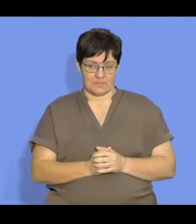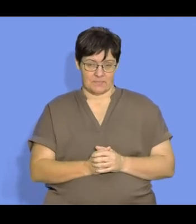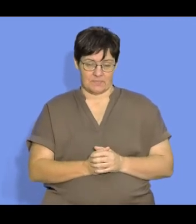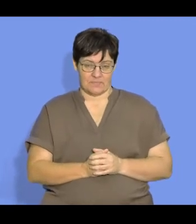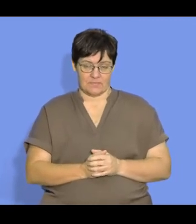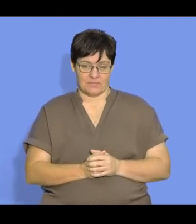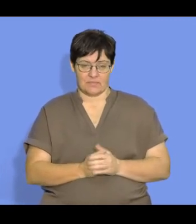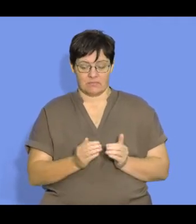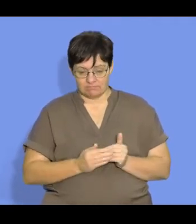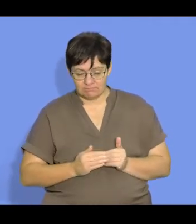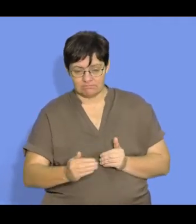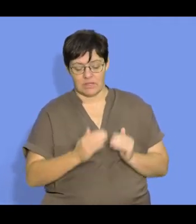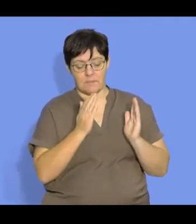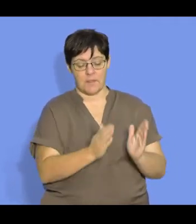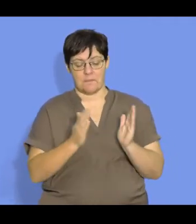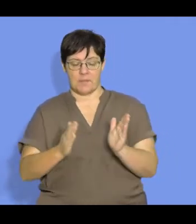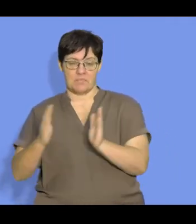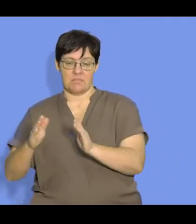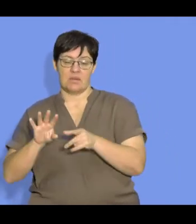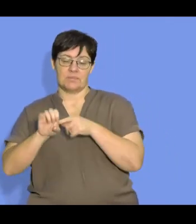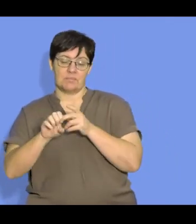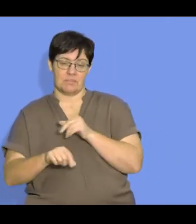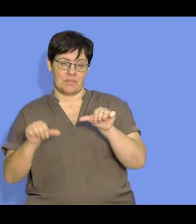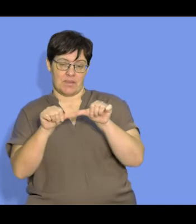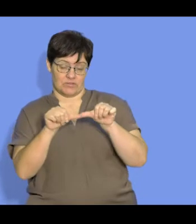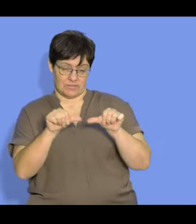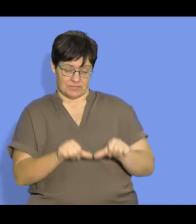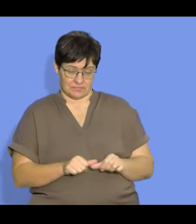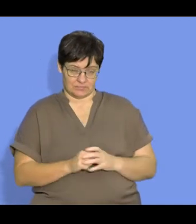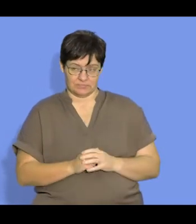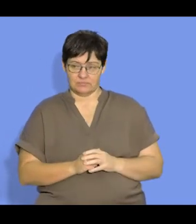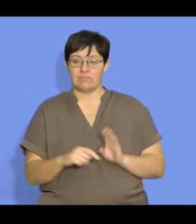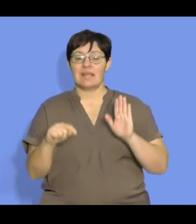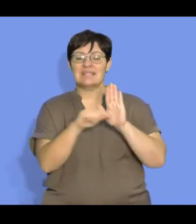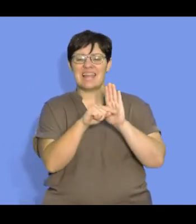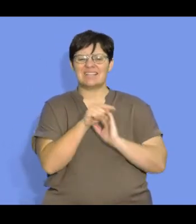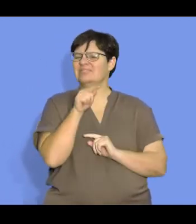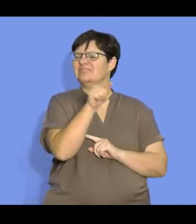in our time, over regular time periods. Now that negative, I just want